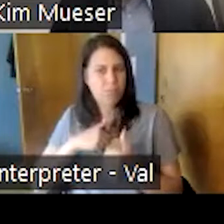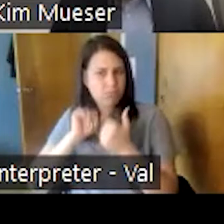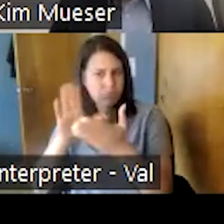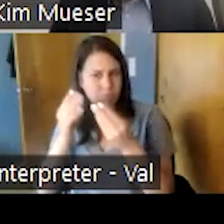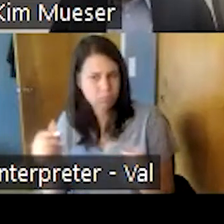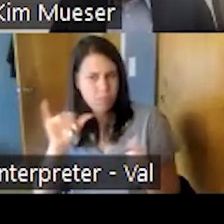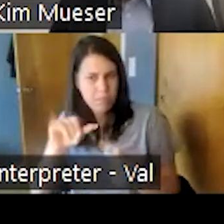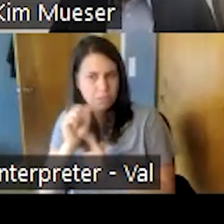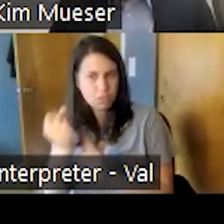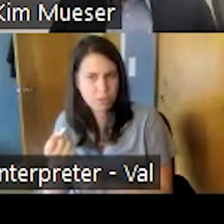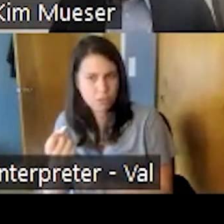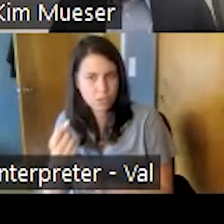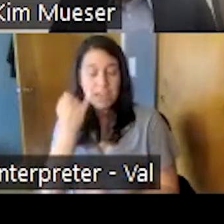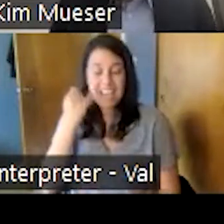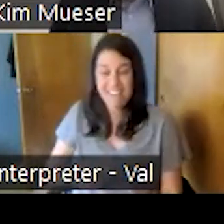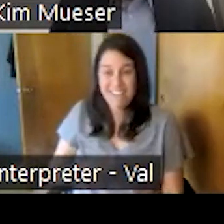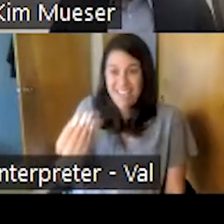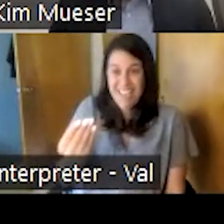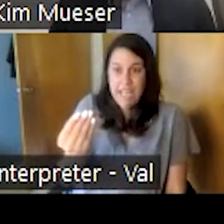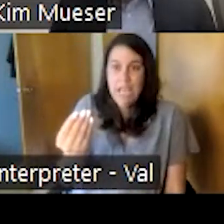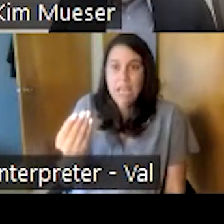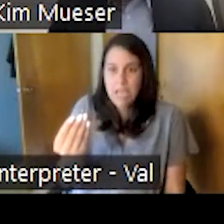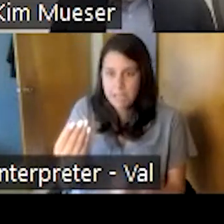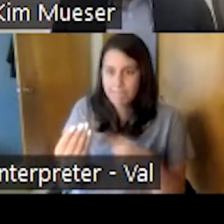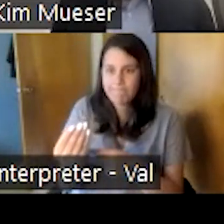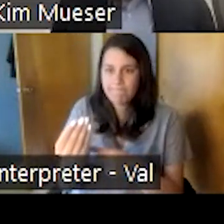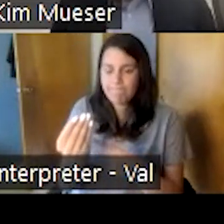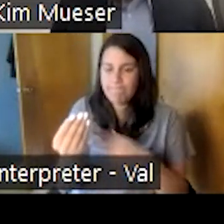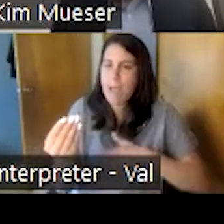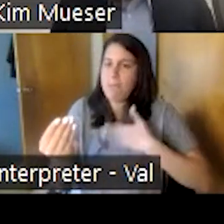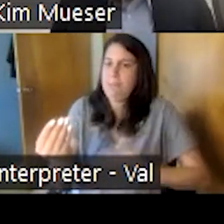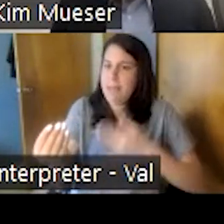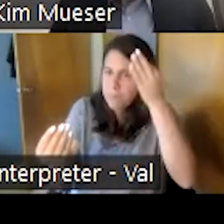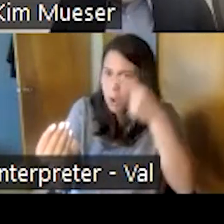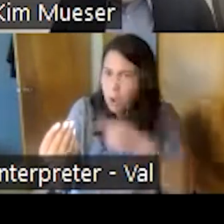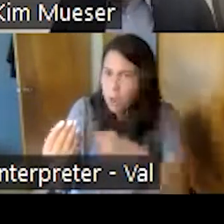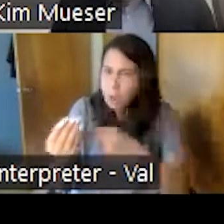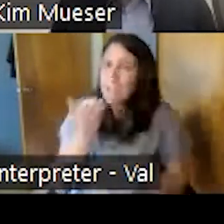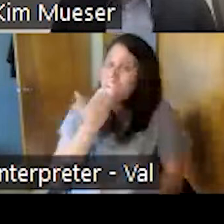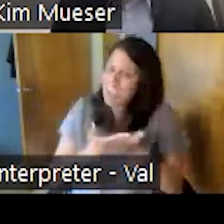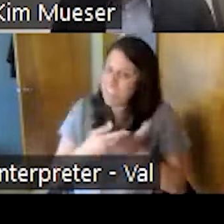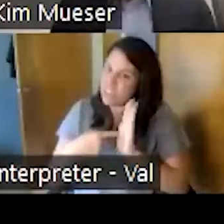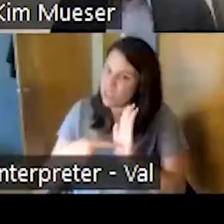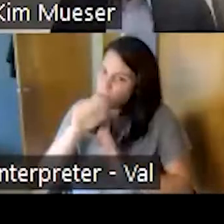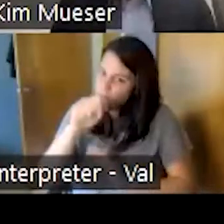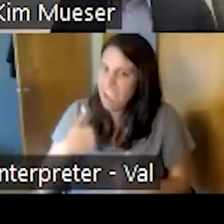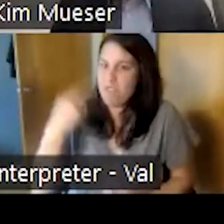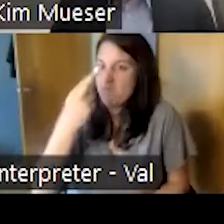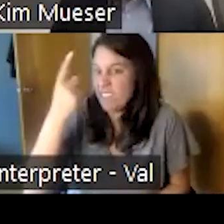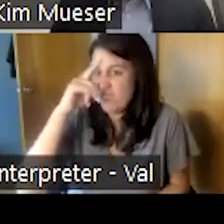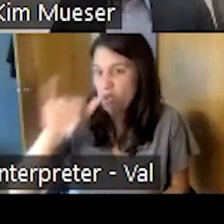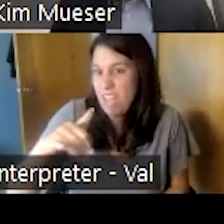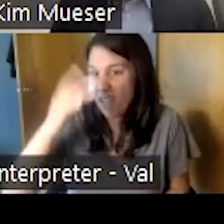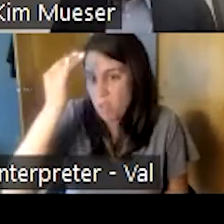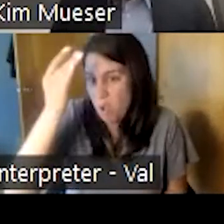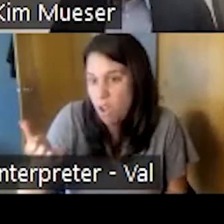an upsetting thought, and a calm evaluation of the evidence indicates that there's good reasons for being upset in that